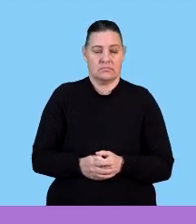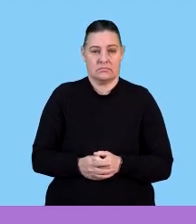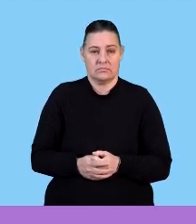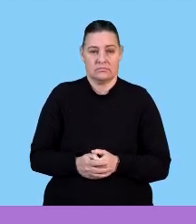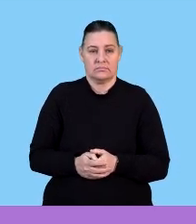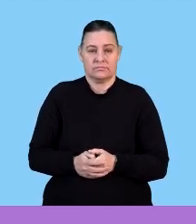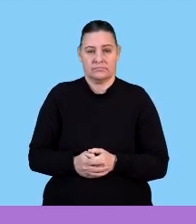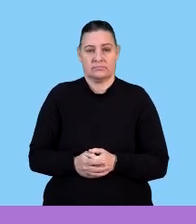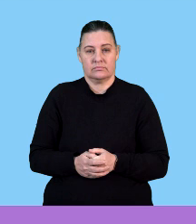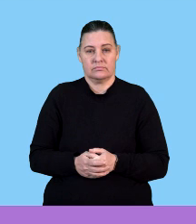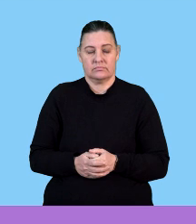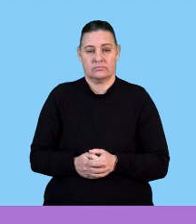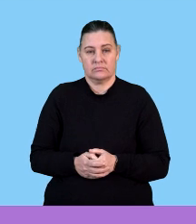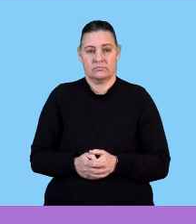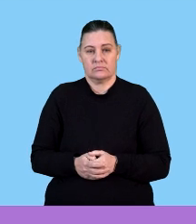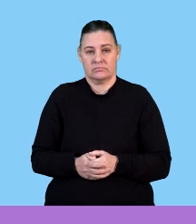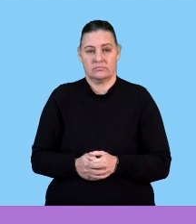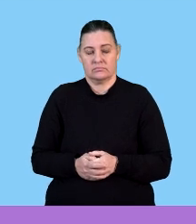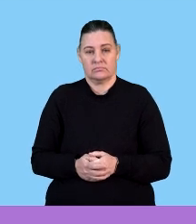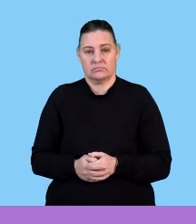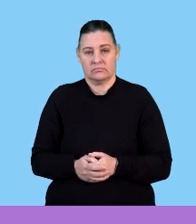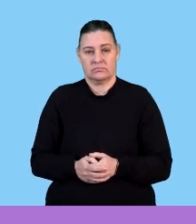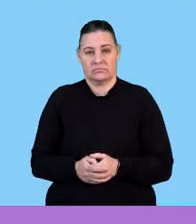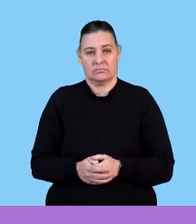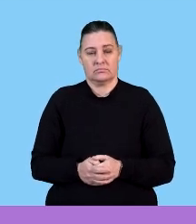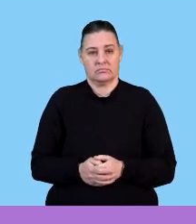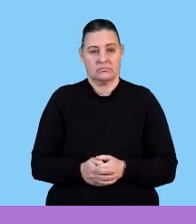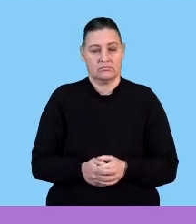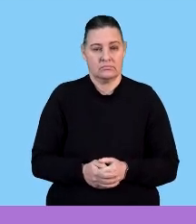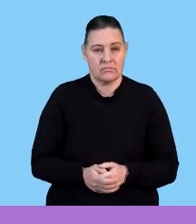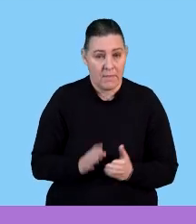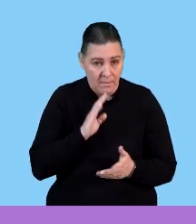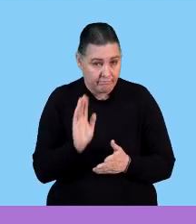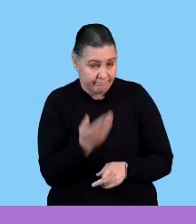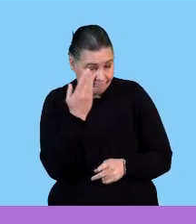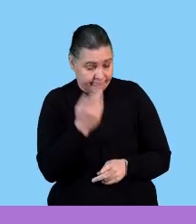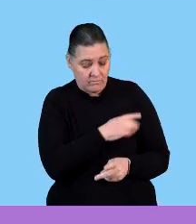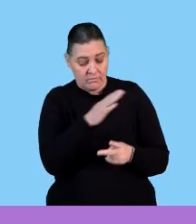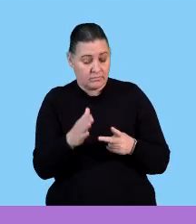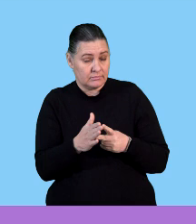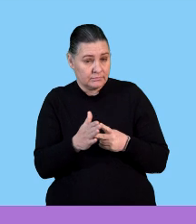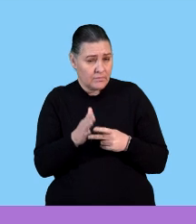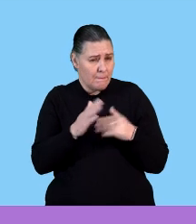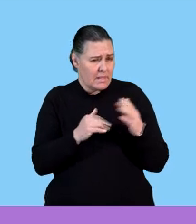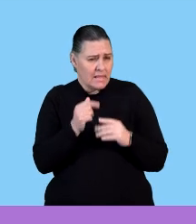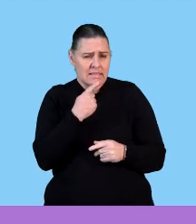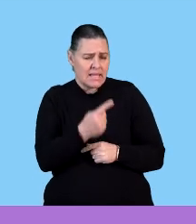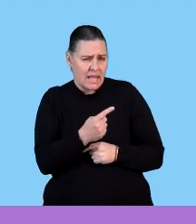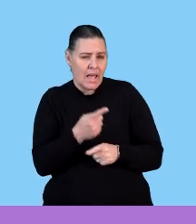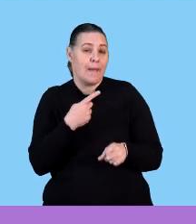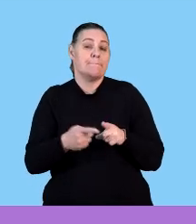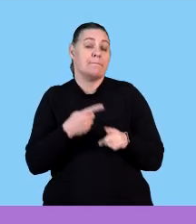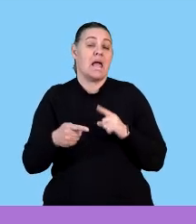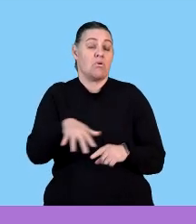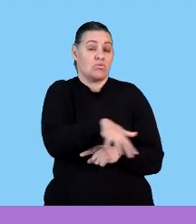Yay. All right, we've got that one. Nice. So that takes care of this building. Let's get rid of him. All right, which was the other building we said we'll talk